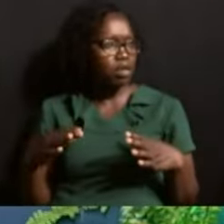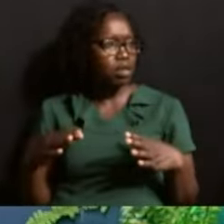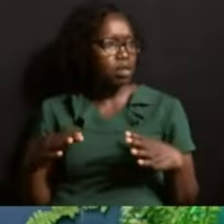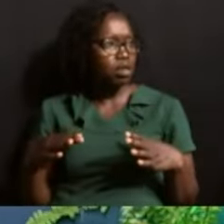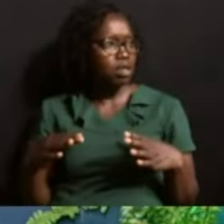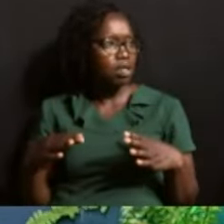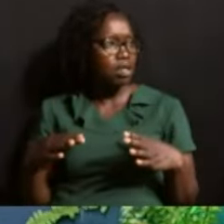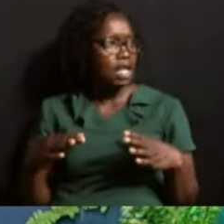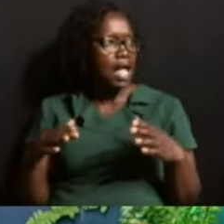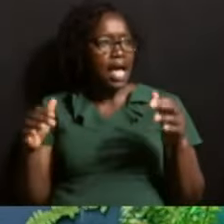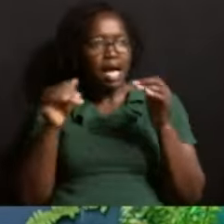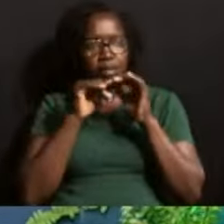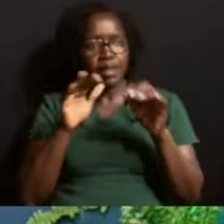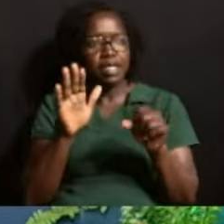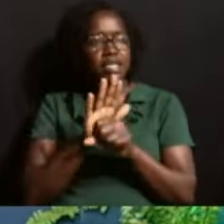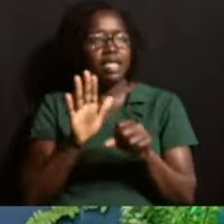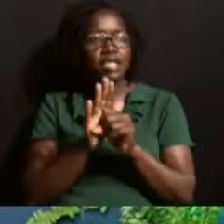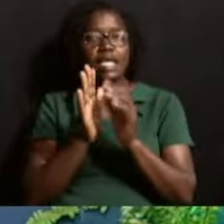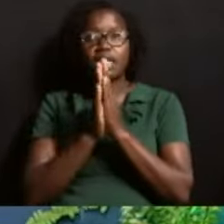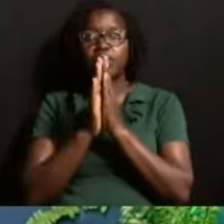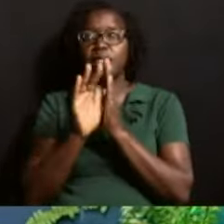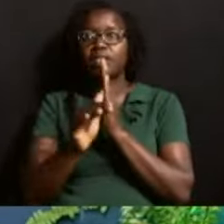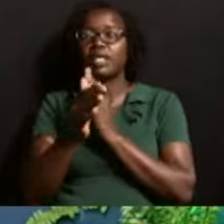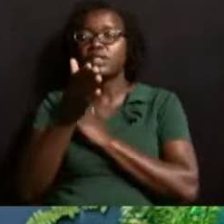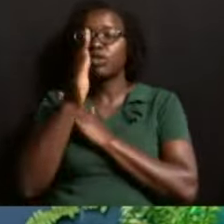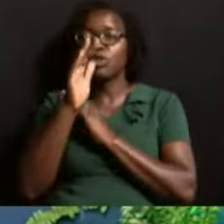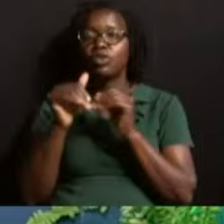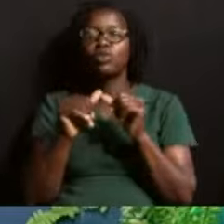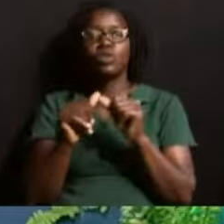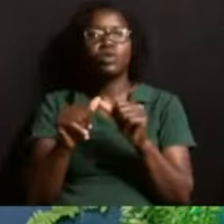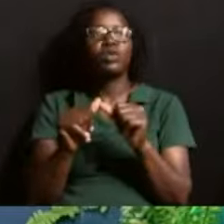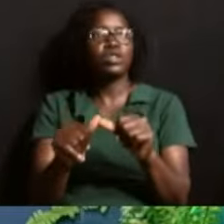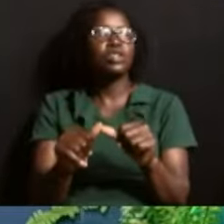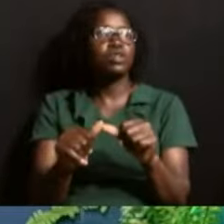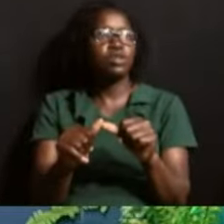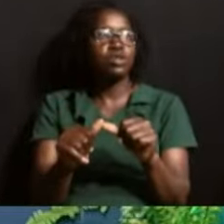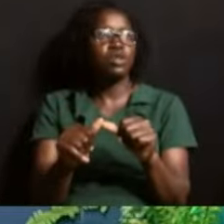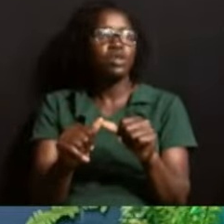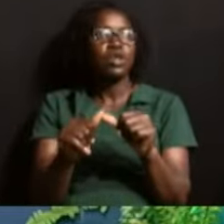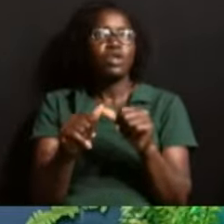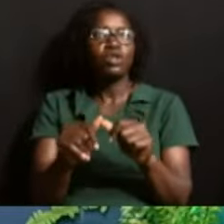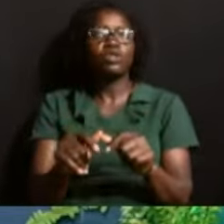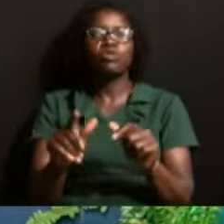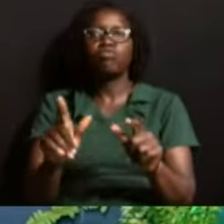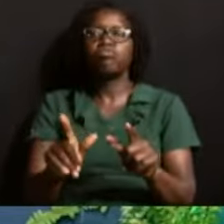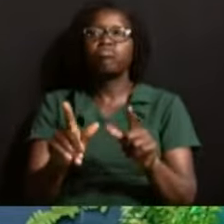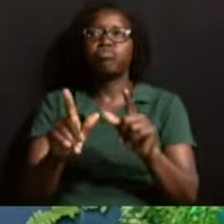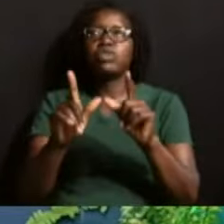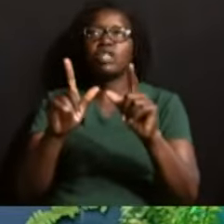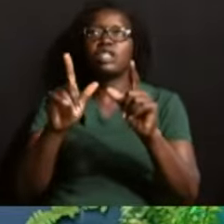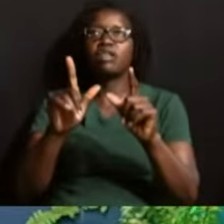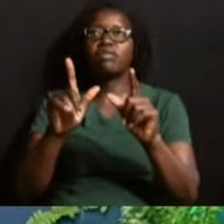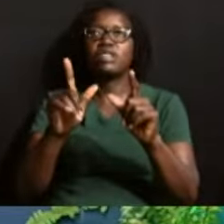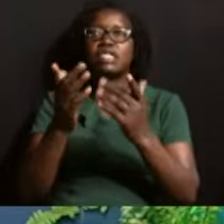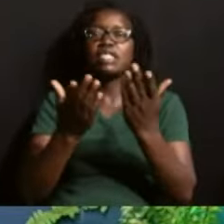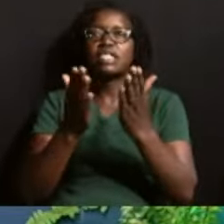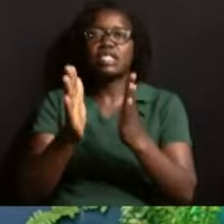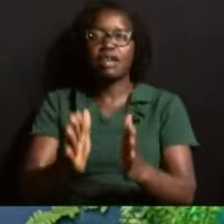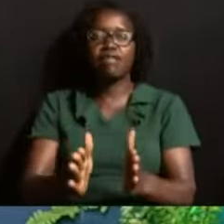I'm blessed, and I pray that God will continue to lift His servants